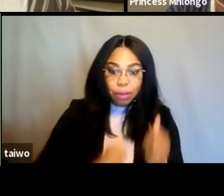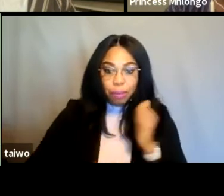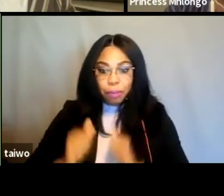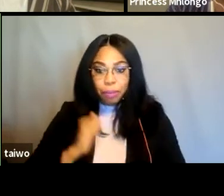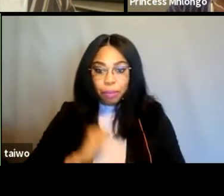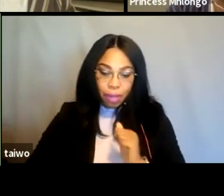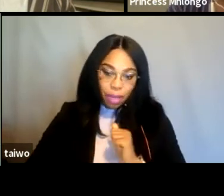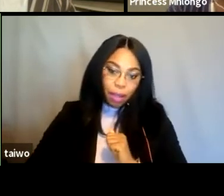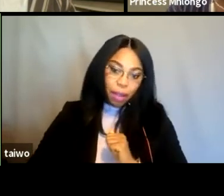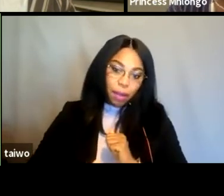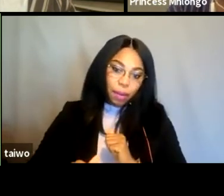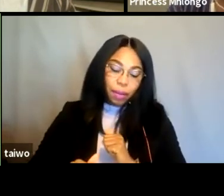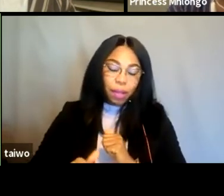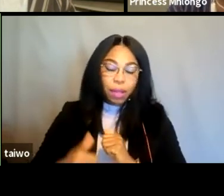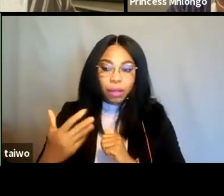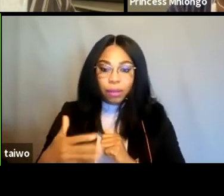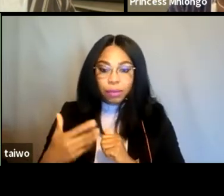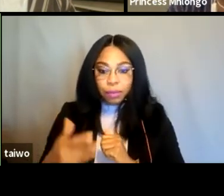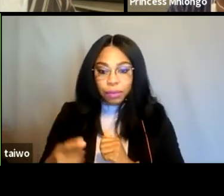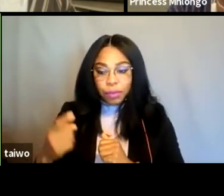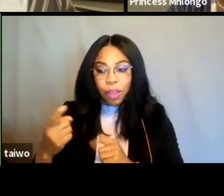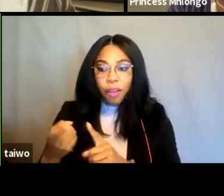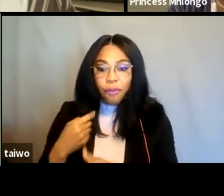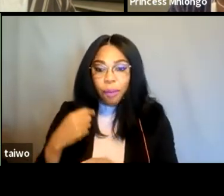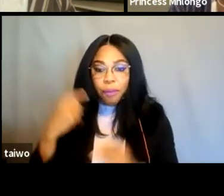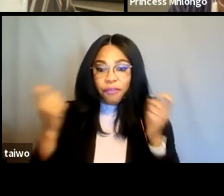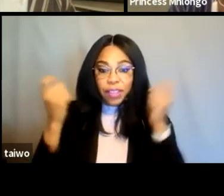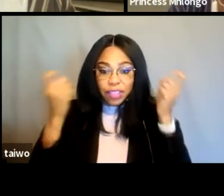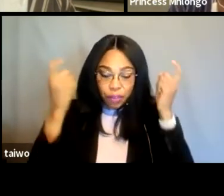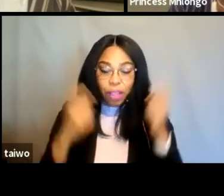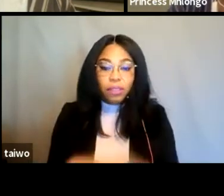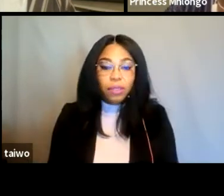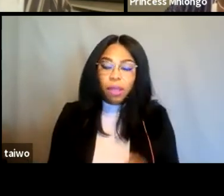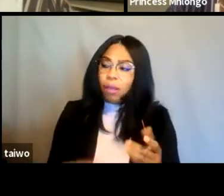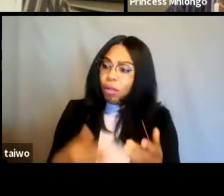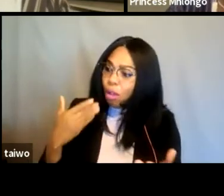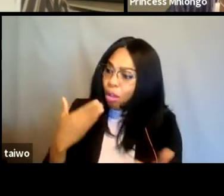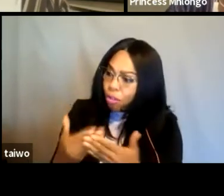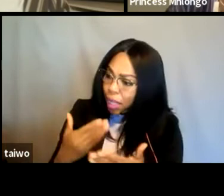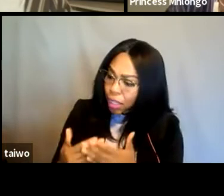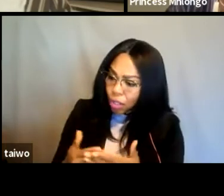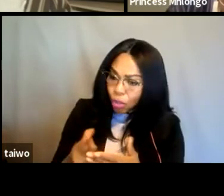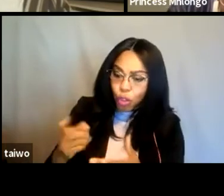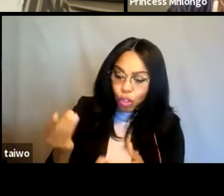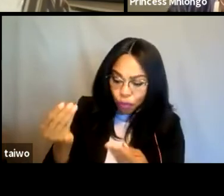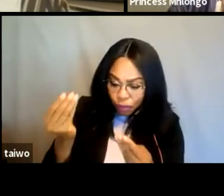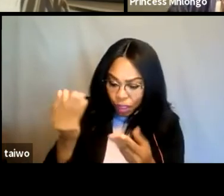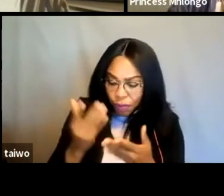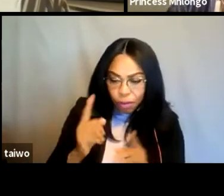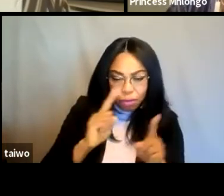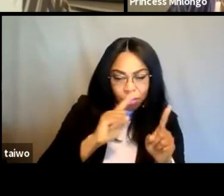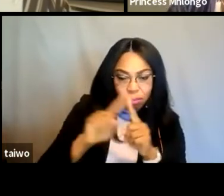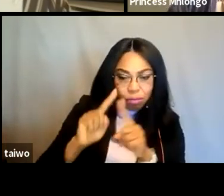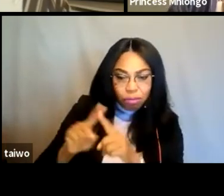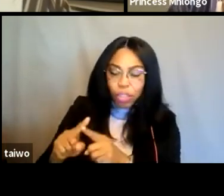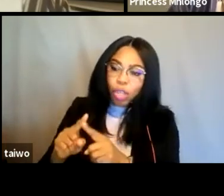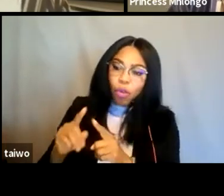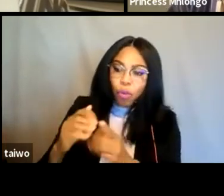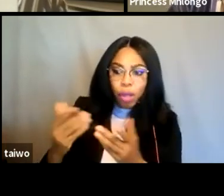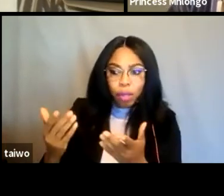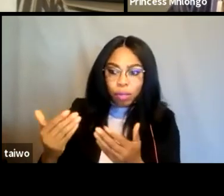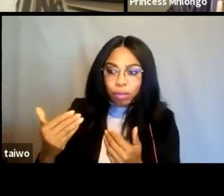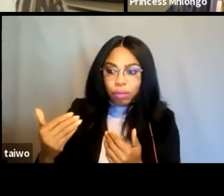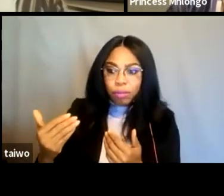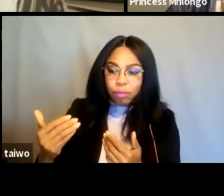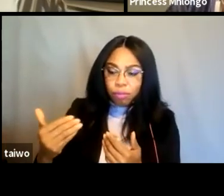come on festivals. No, thank you, because you've kind of given us, you know, different, you know, you're coming at